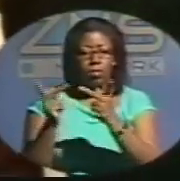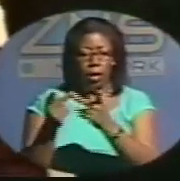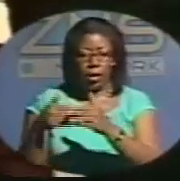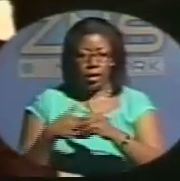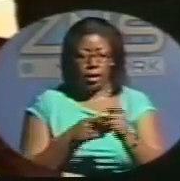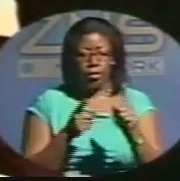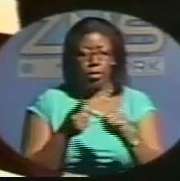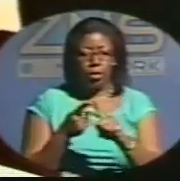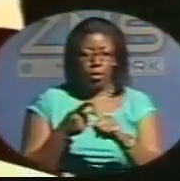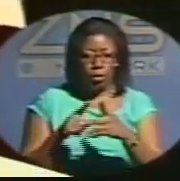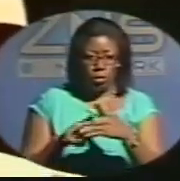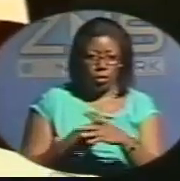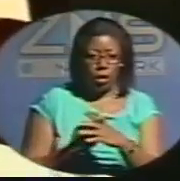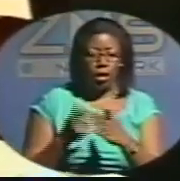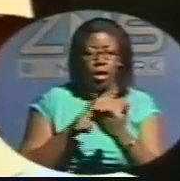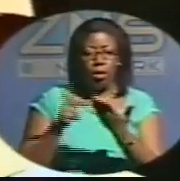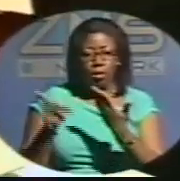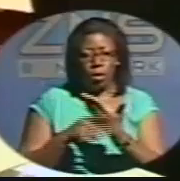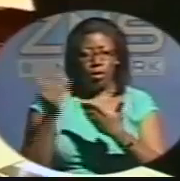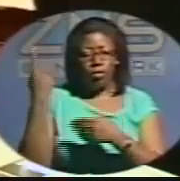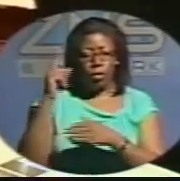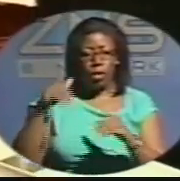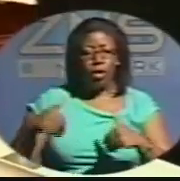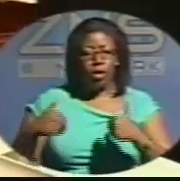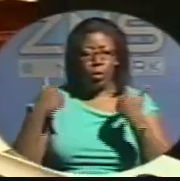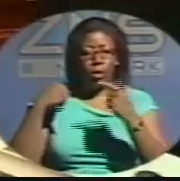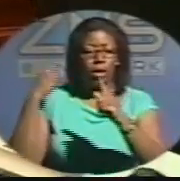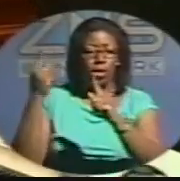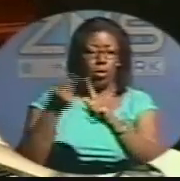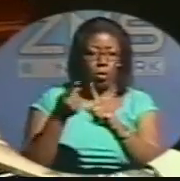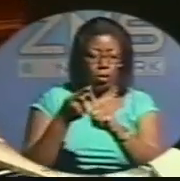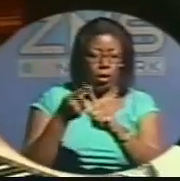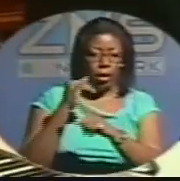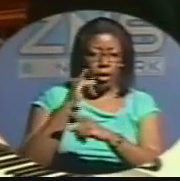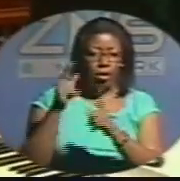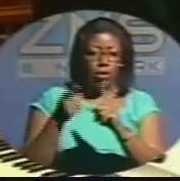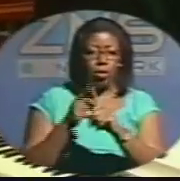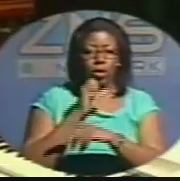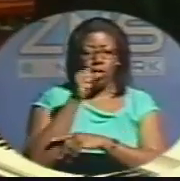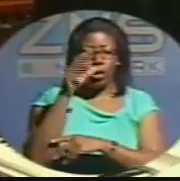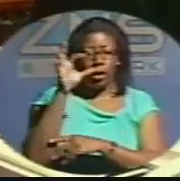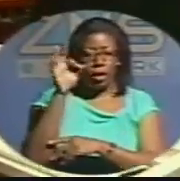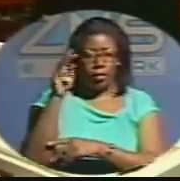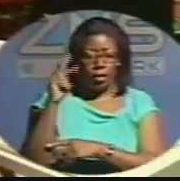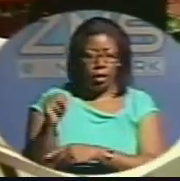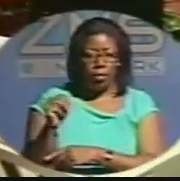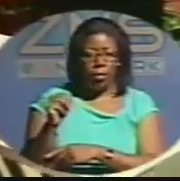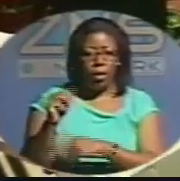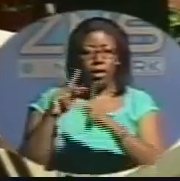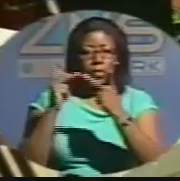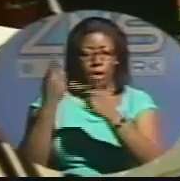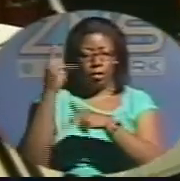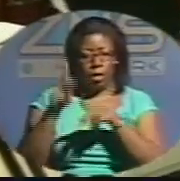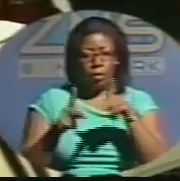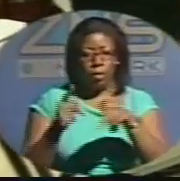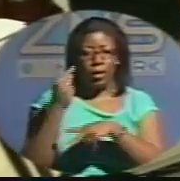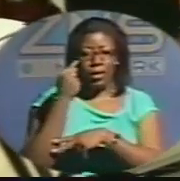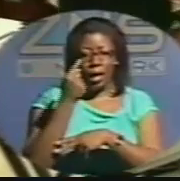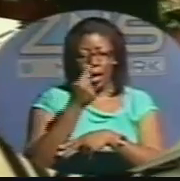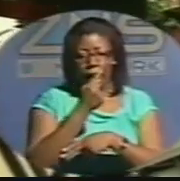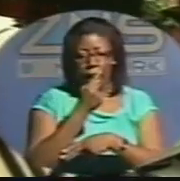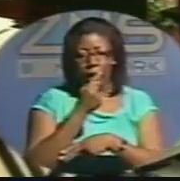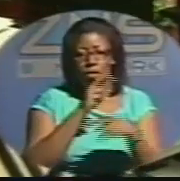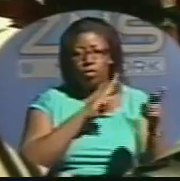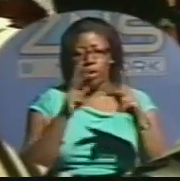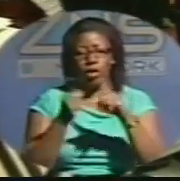him to establish and develop programs for youth. His goal within the party was to also ensure the FNM became the party for the people. His eyes were set on winning